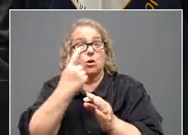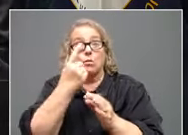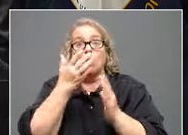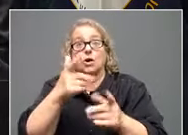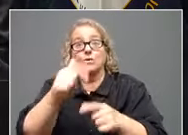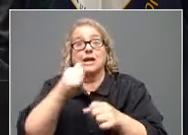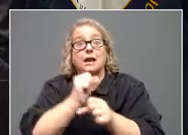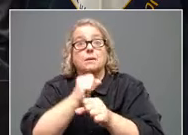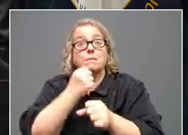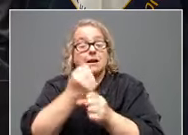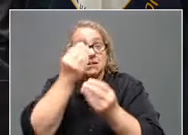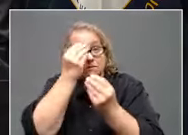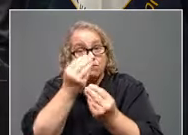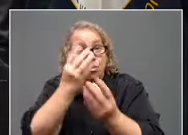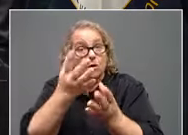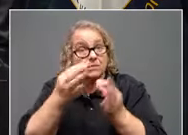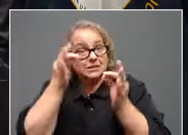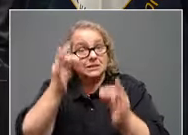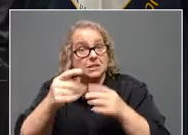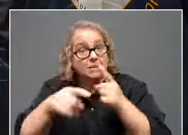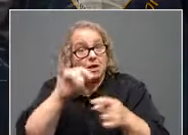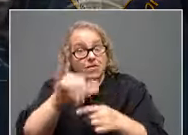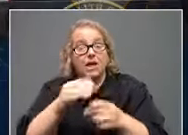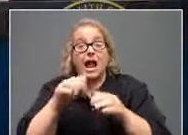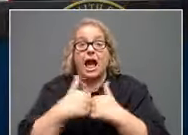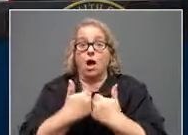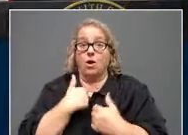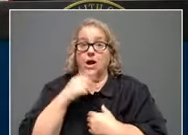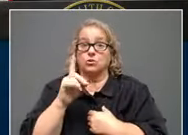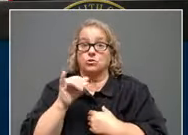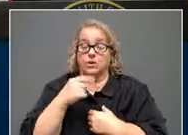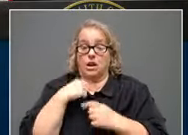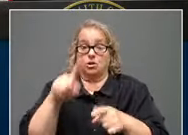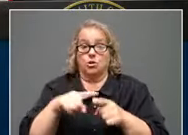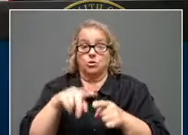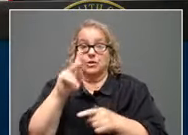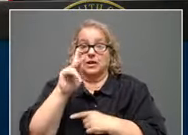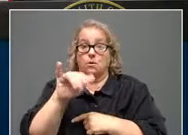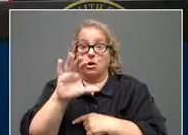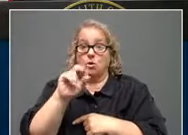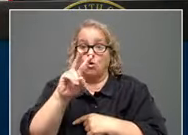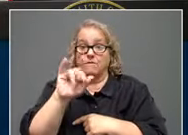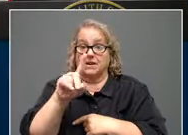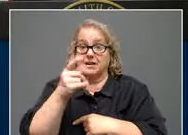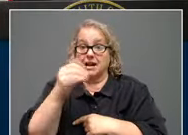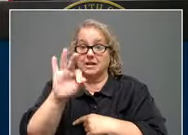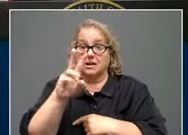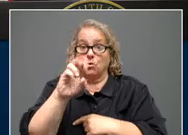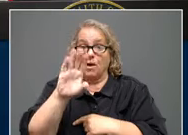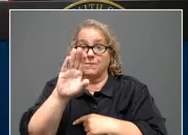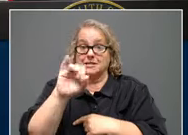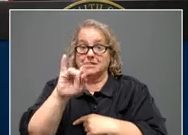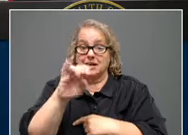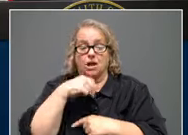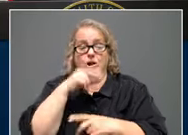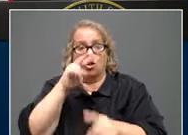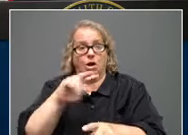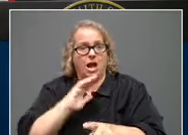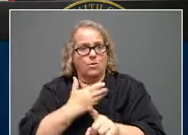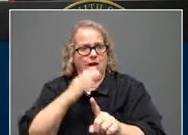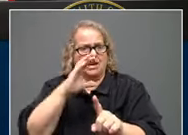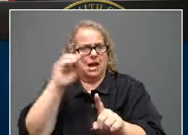informed decision about that, and it's a way that I do it, is I go to the KY COVID-19 website and look at our county positivity rates and look at